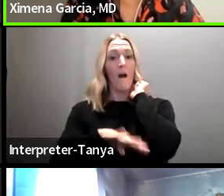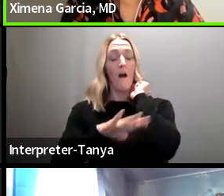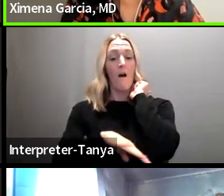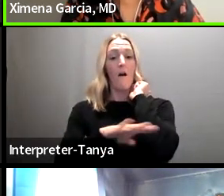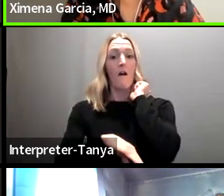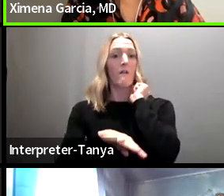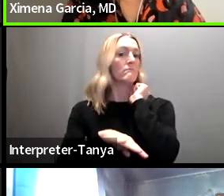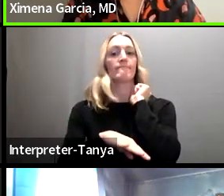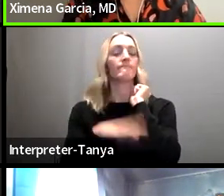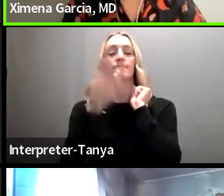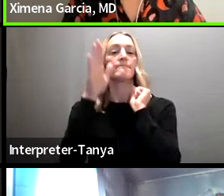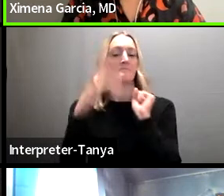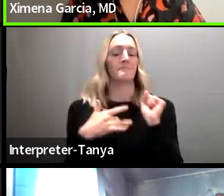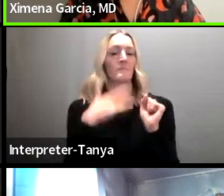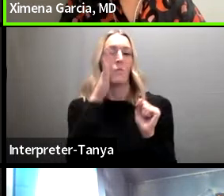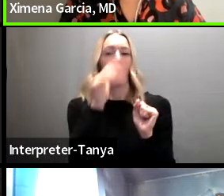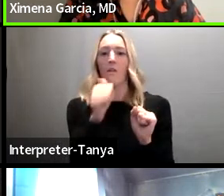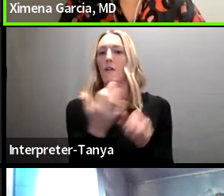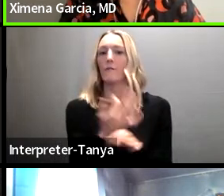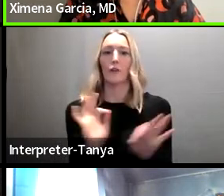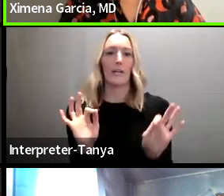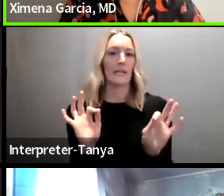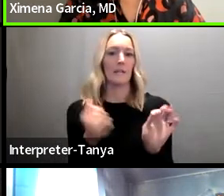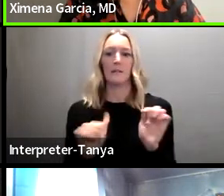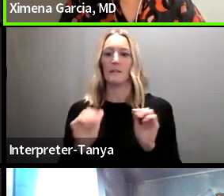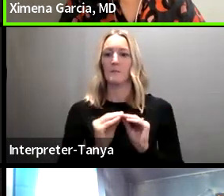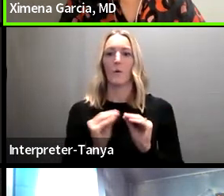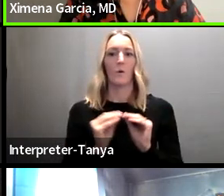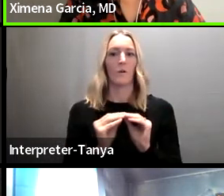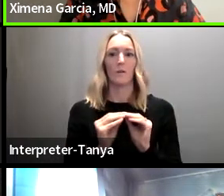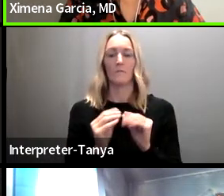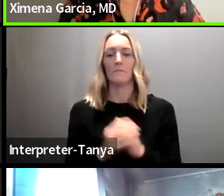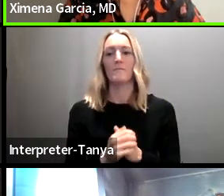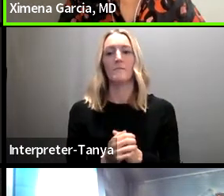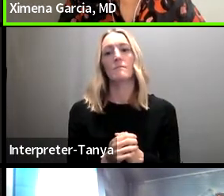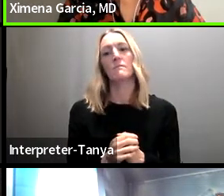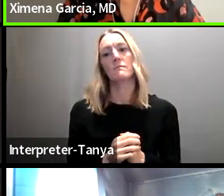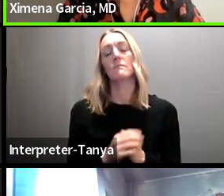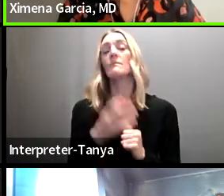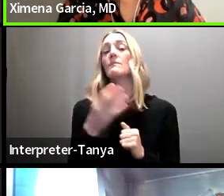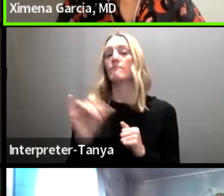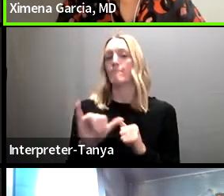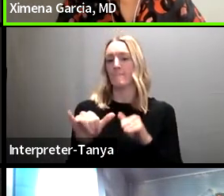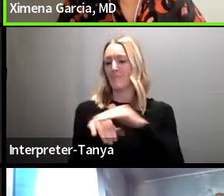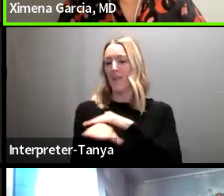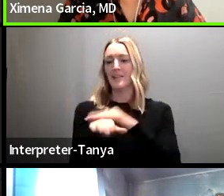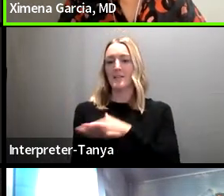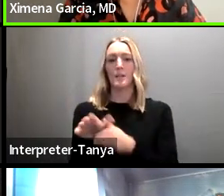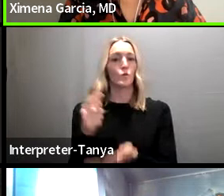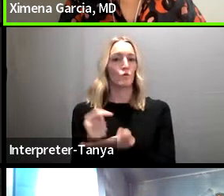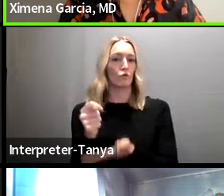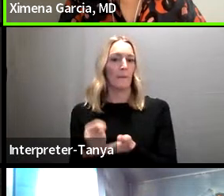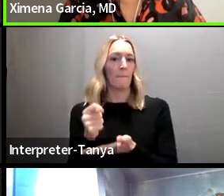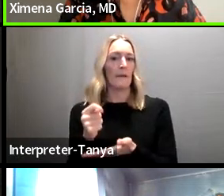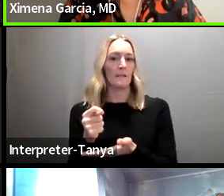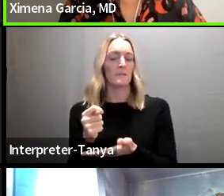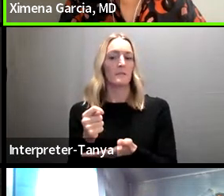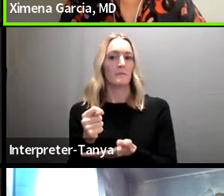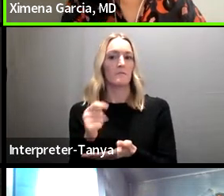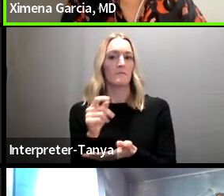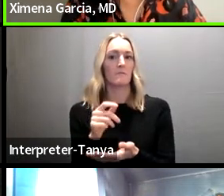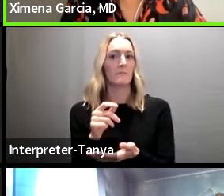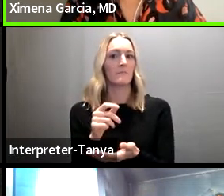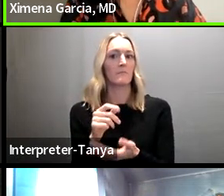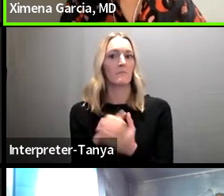to be free. In terms of people access to treatment, there's work